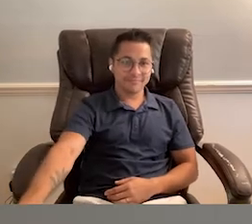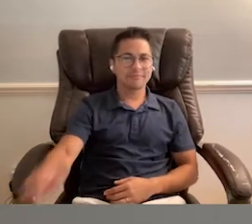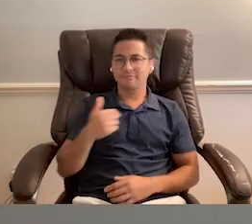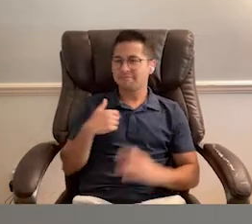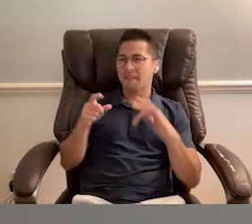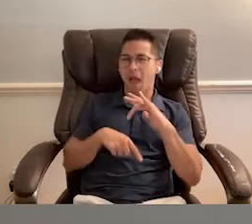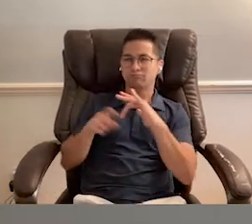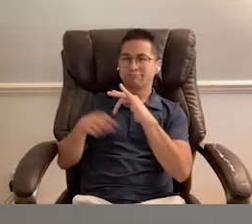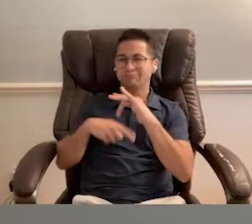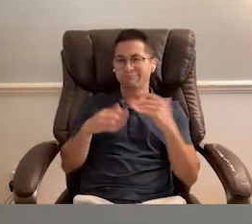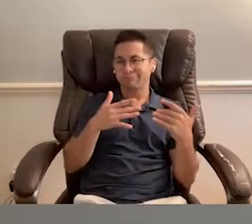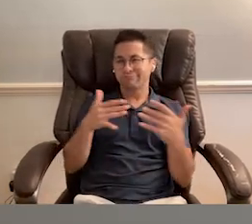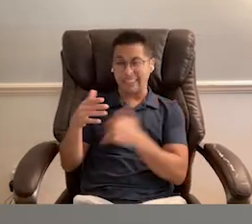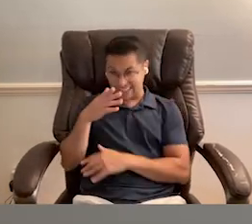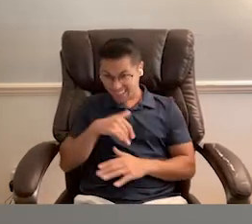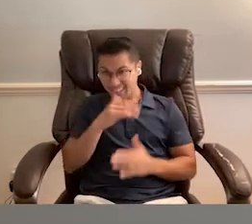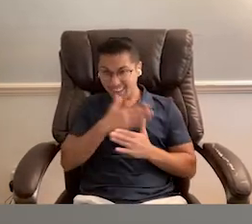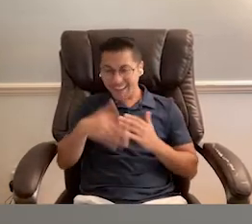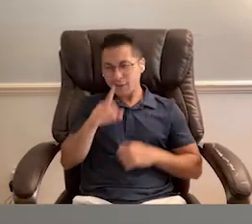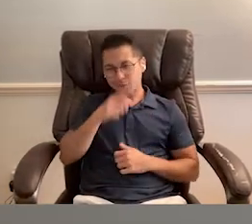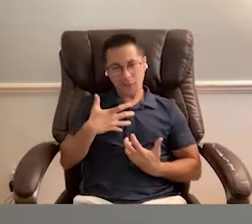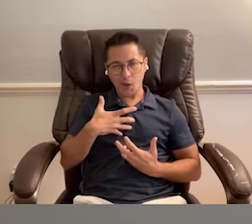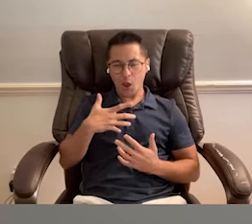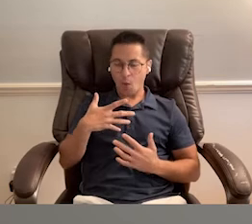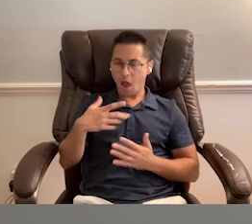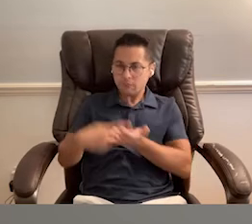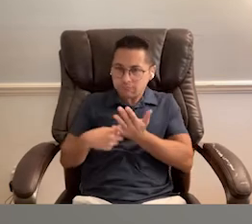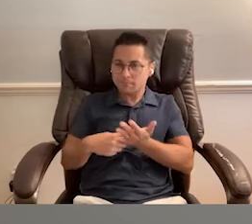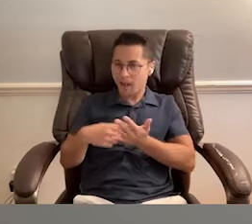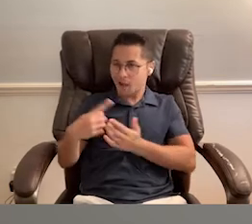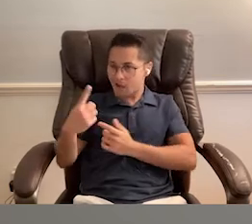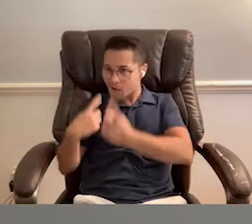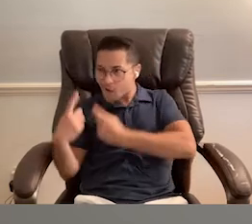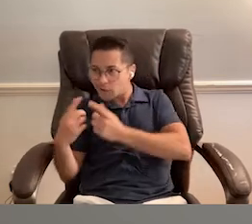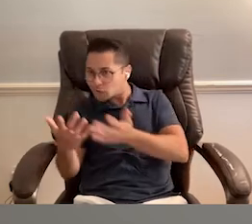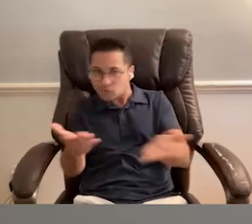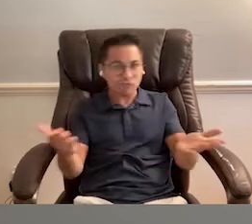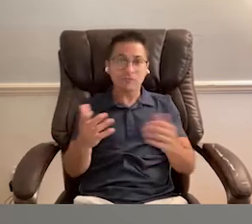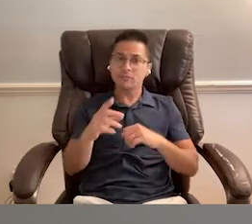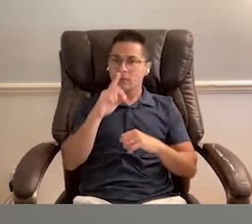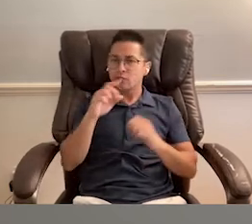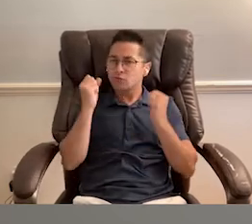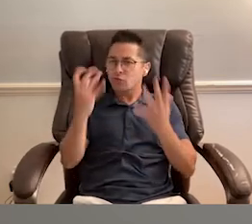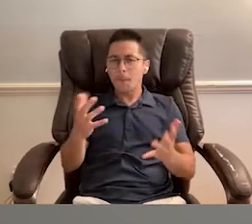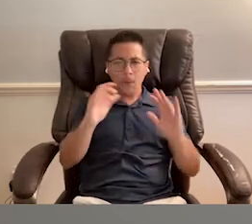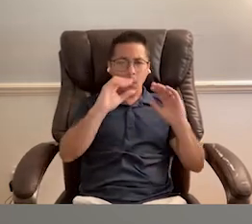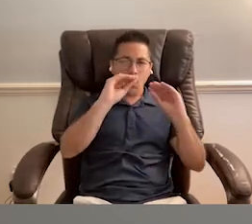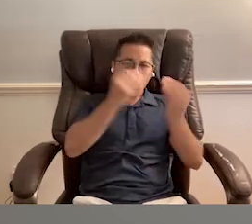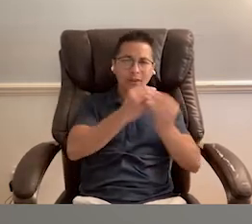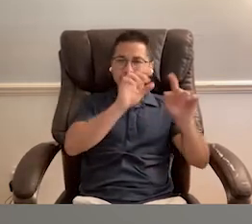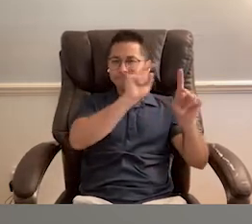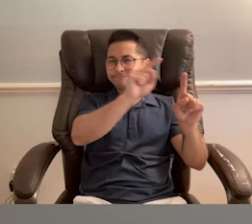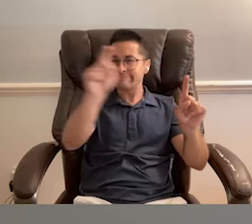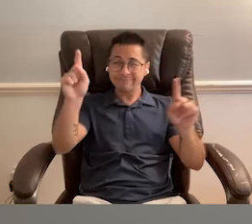I'm flying through these. Is this the end of it? Because I really want to get to questions. There's so many organizations